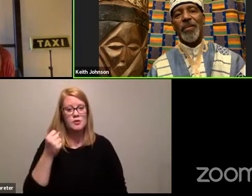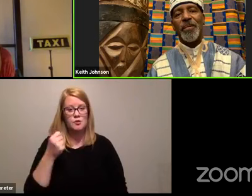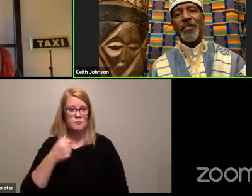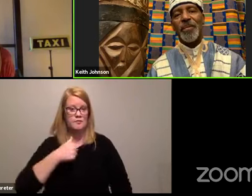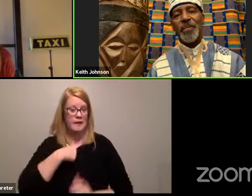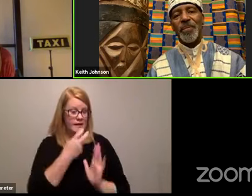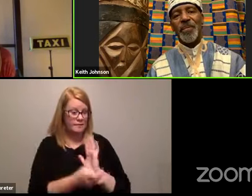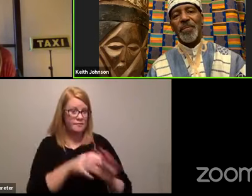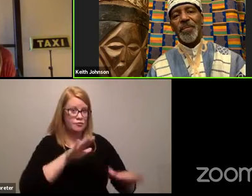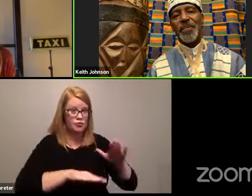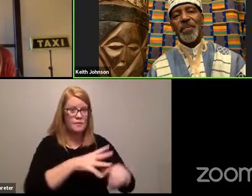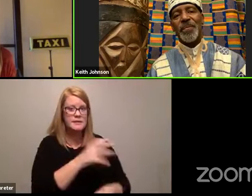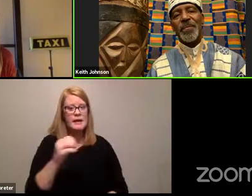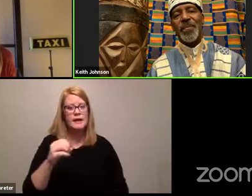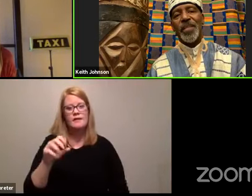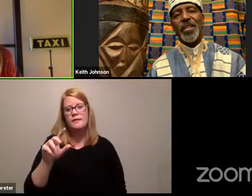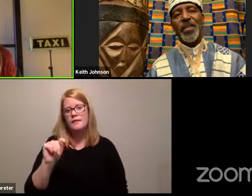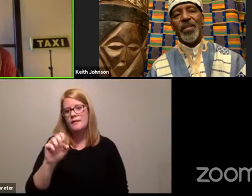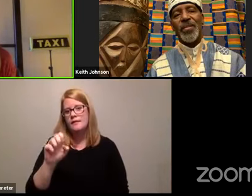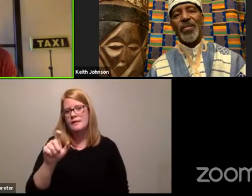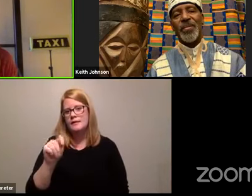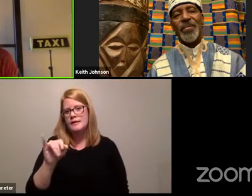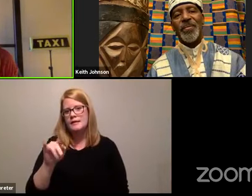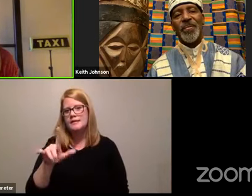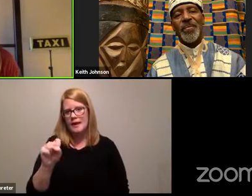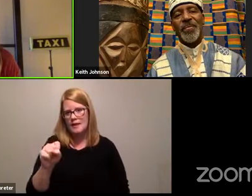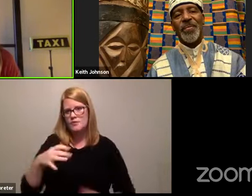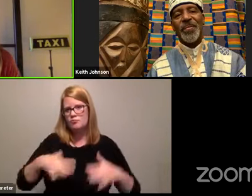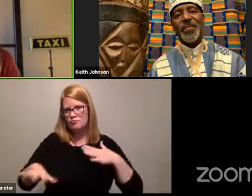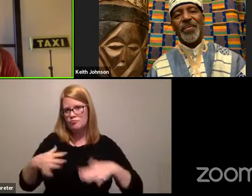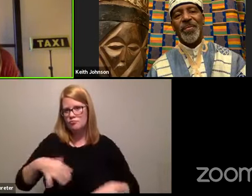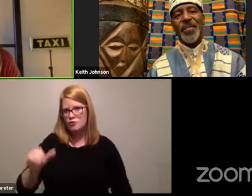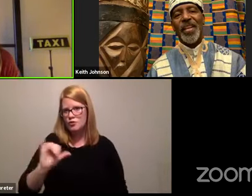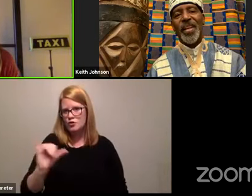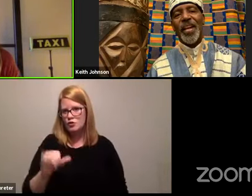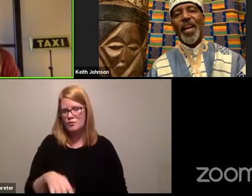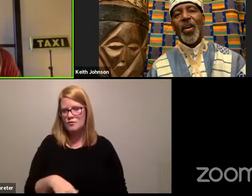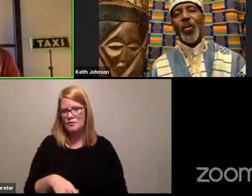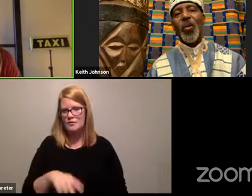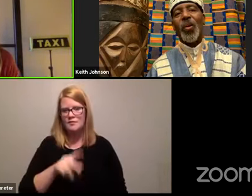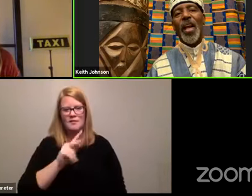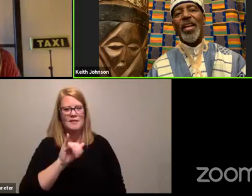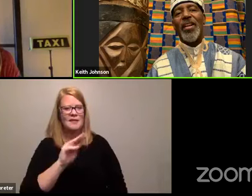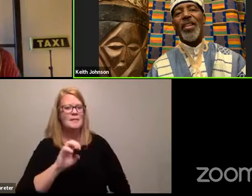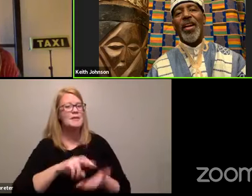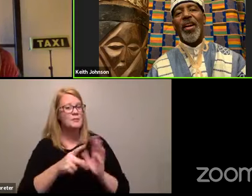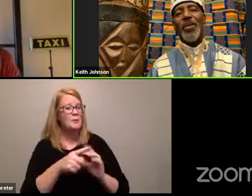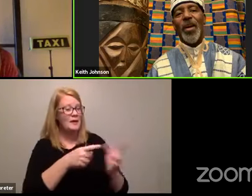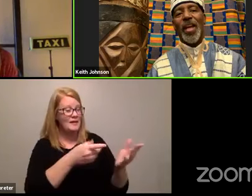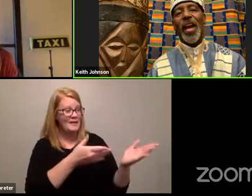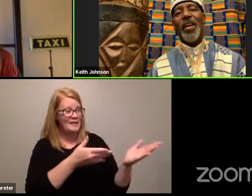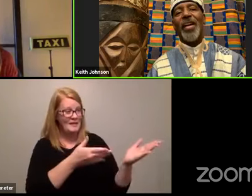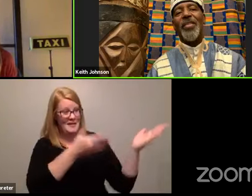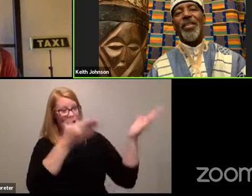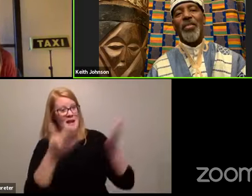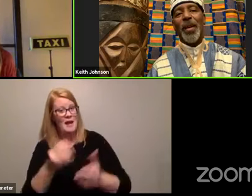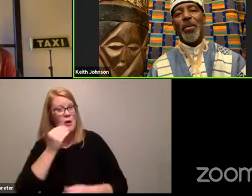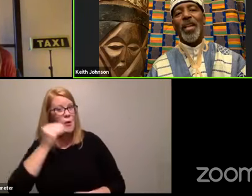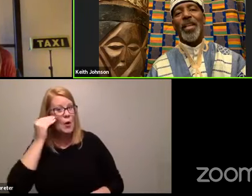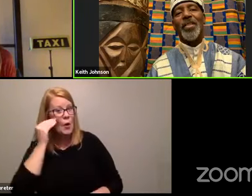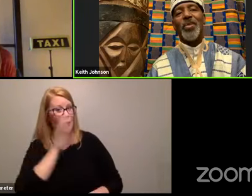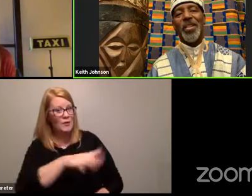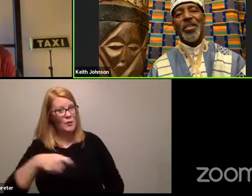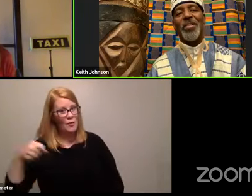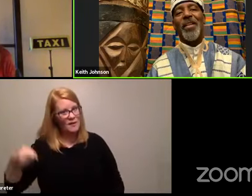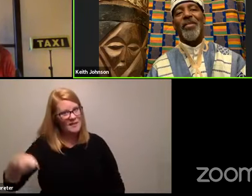Africa. You probably had heavy suitcases coming back. Oh, I learned the hard way how heavy